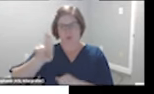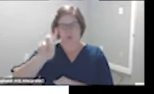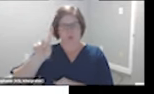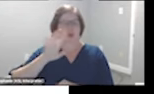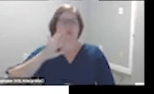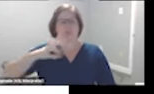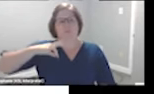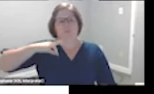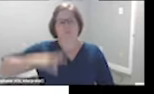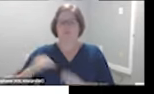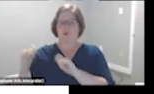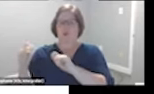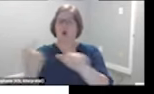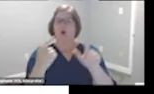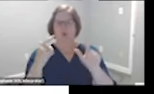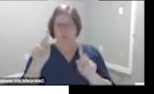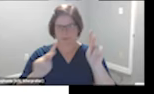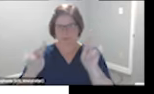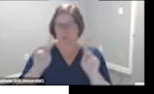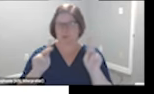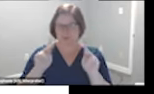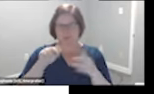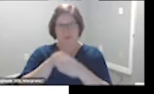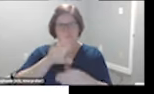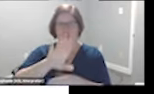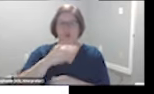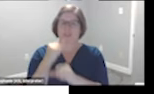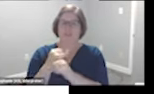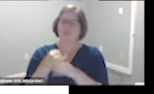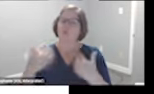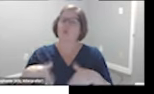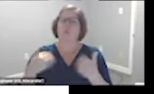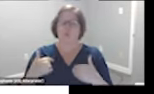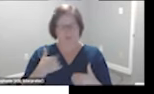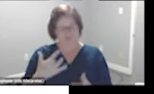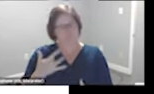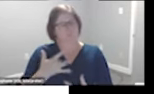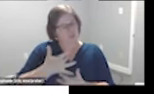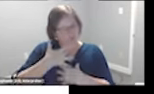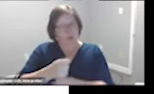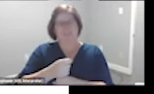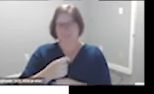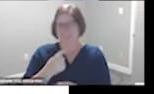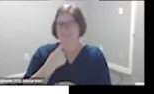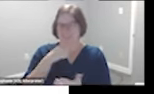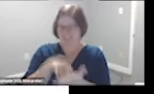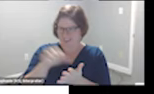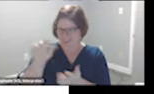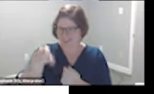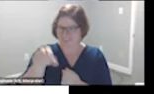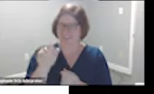benefit everyone in your institution and department. That's something I feel very confident saying. It's crucial for people